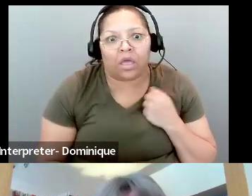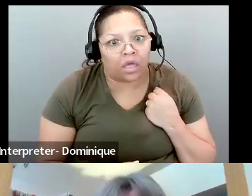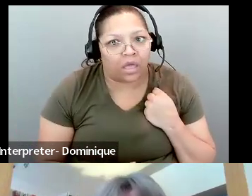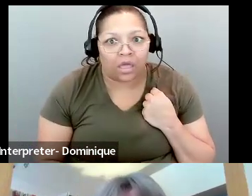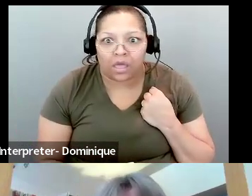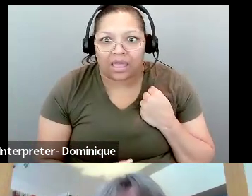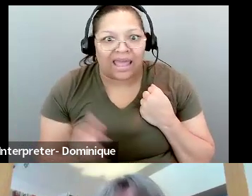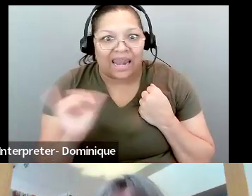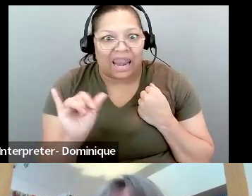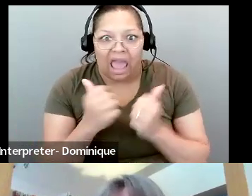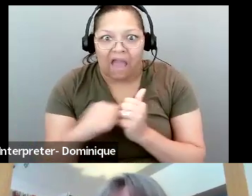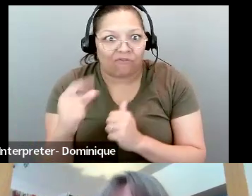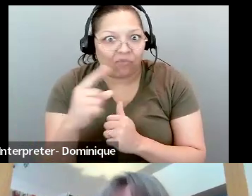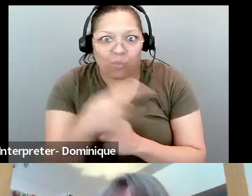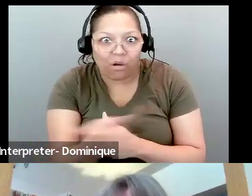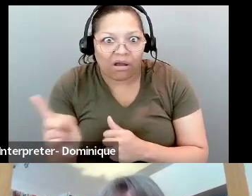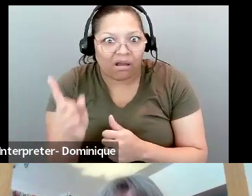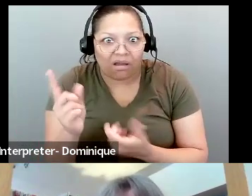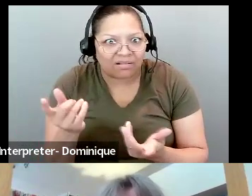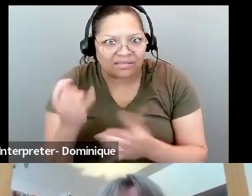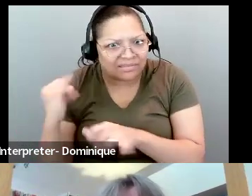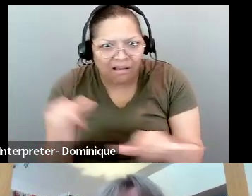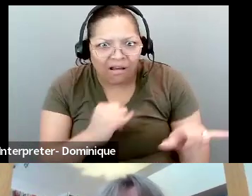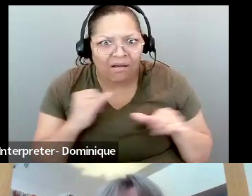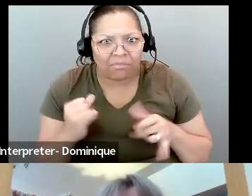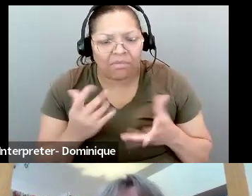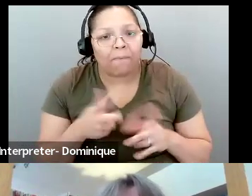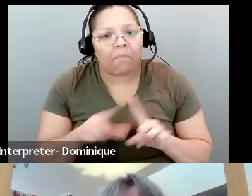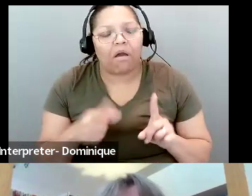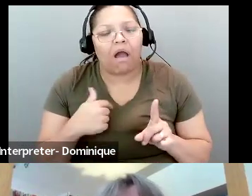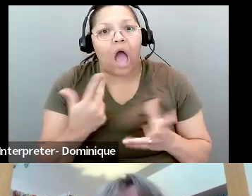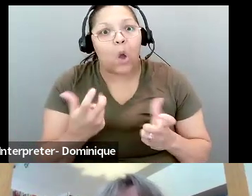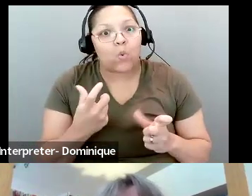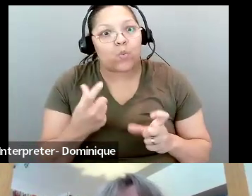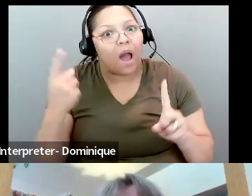as everybody else is. But I also want to point out that,